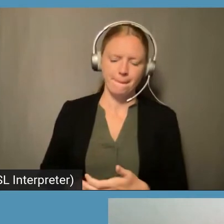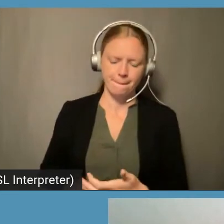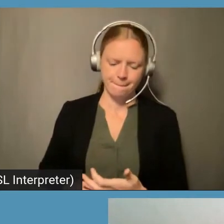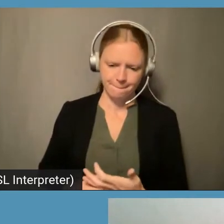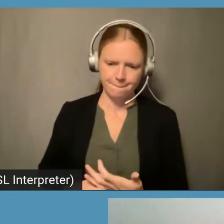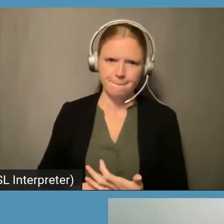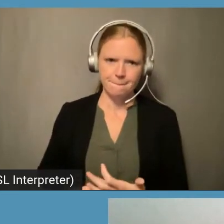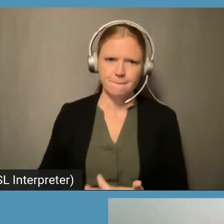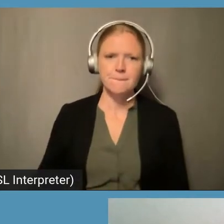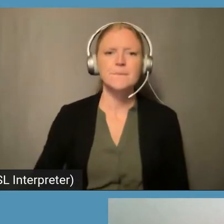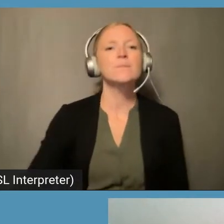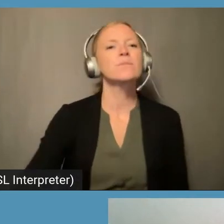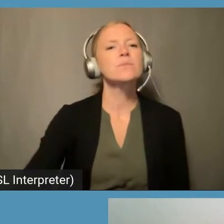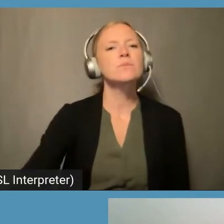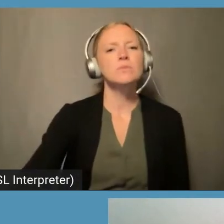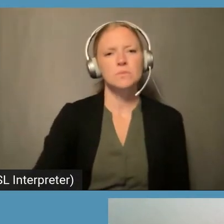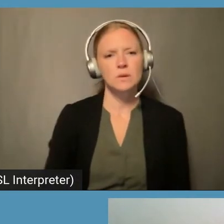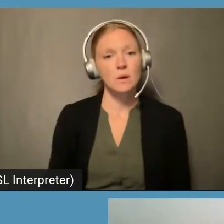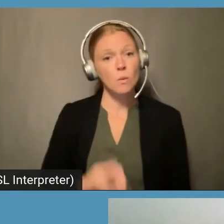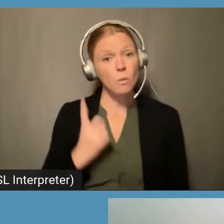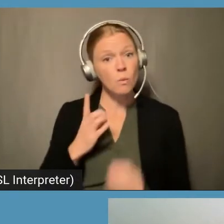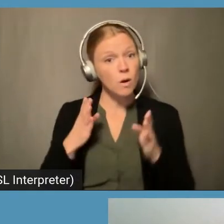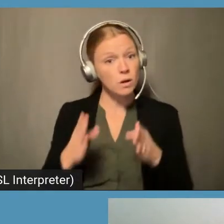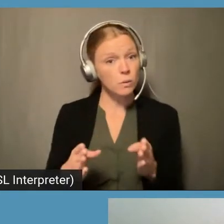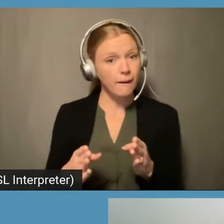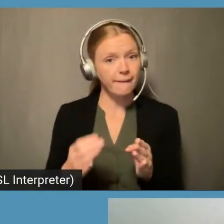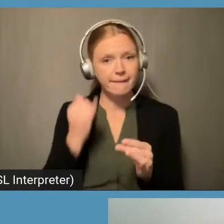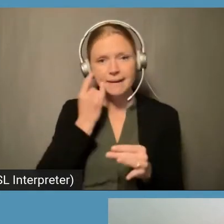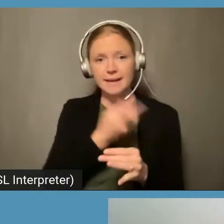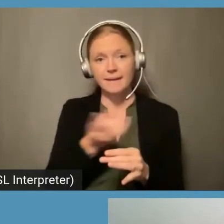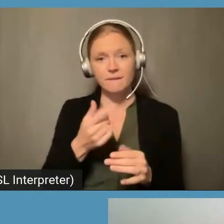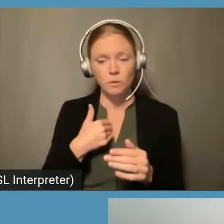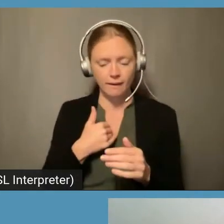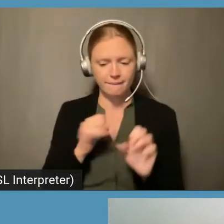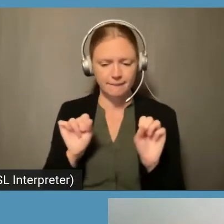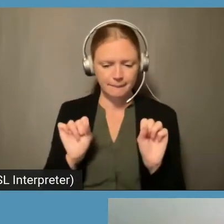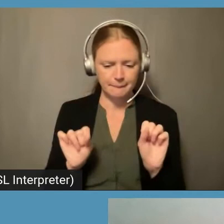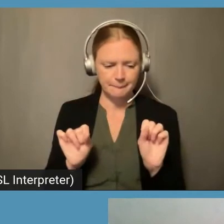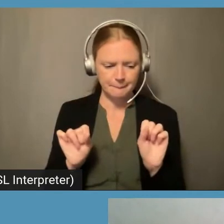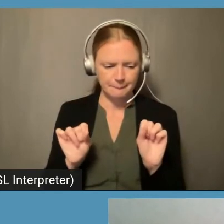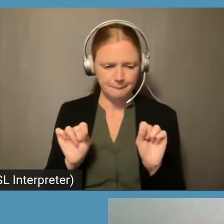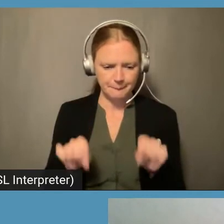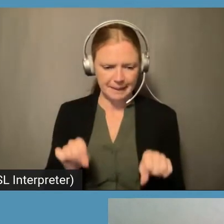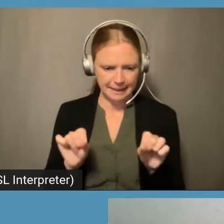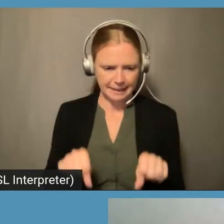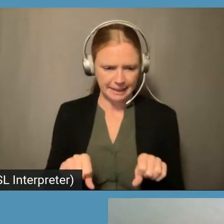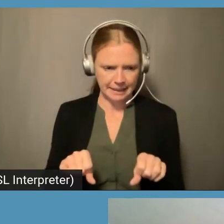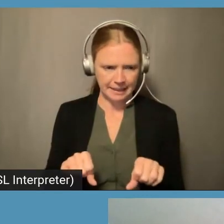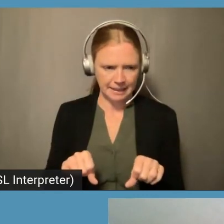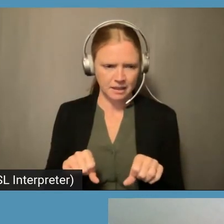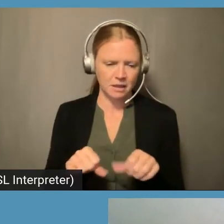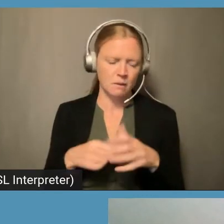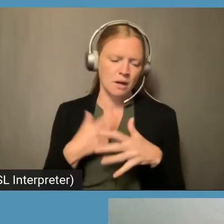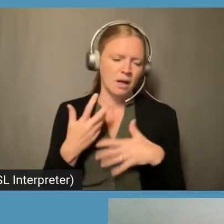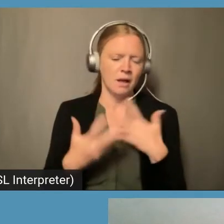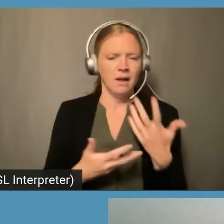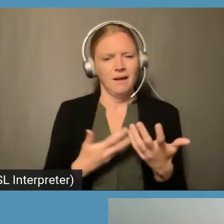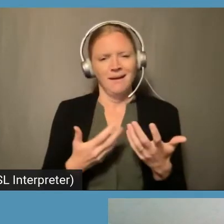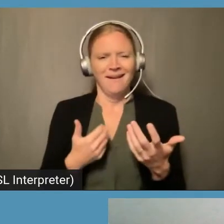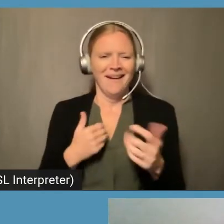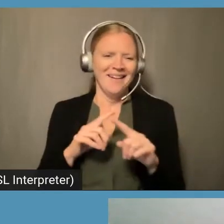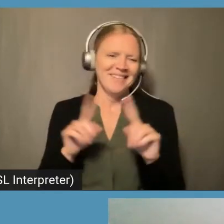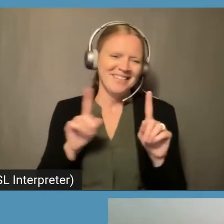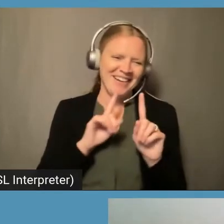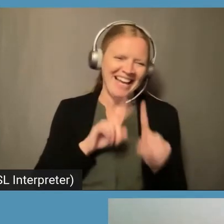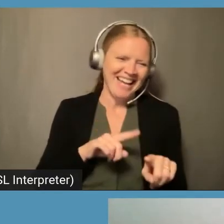think is if you have the ability to Well, I have different answers depending